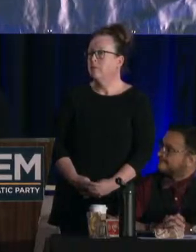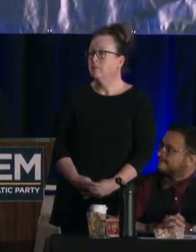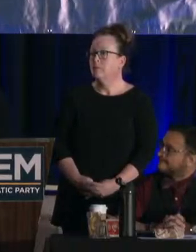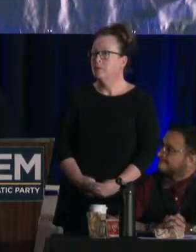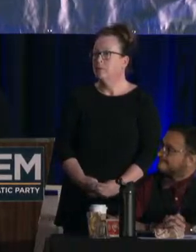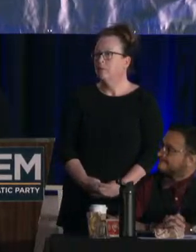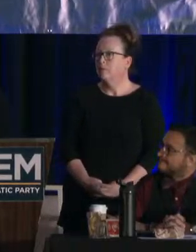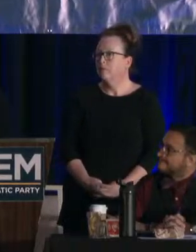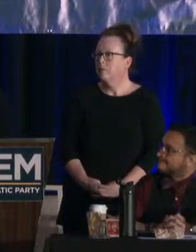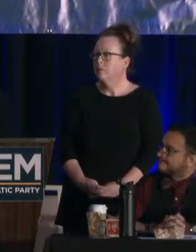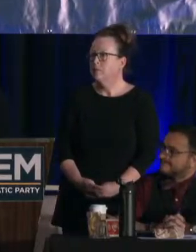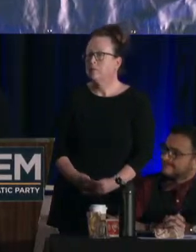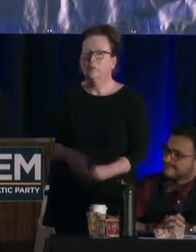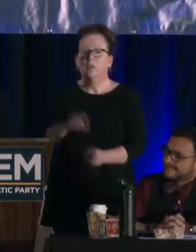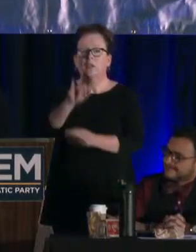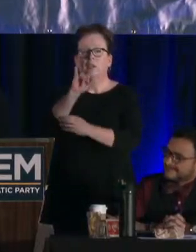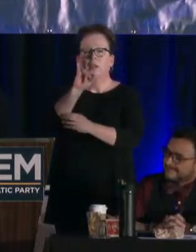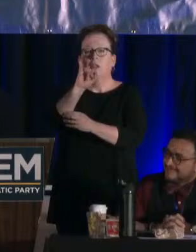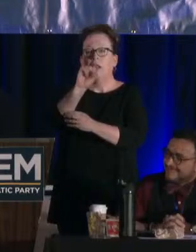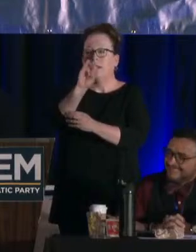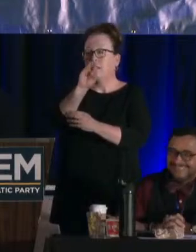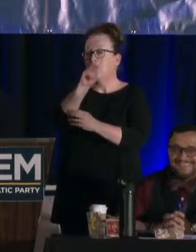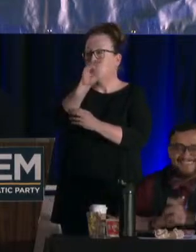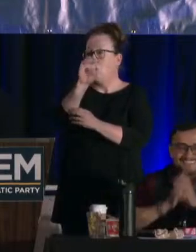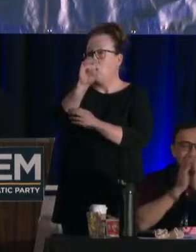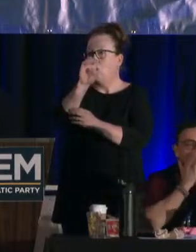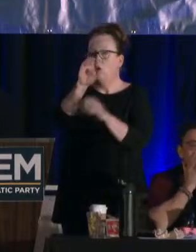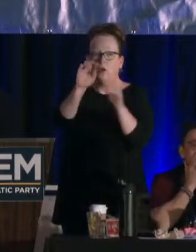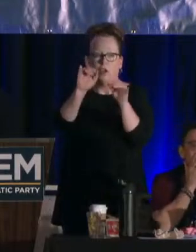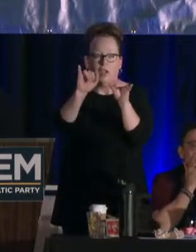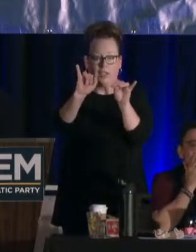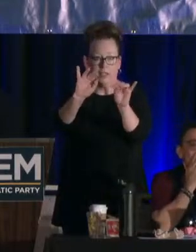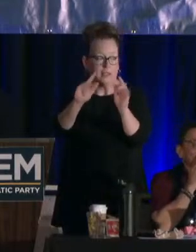Isidore Hall is still with us.